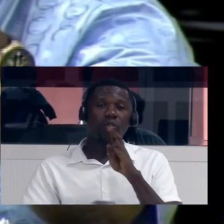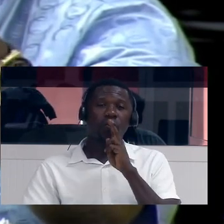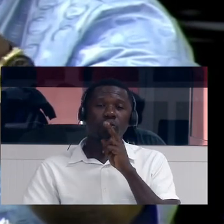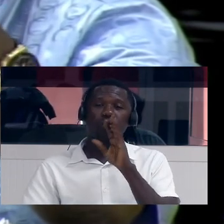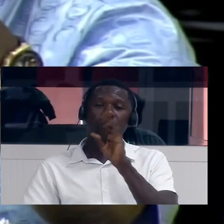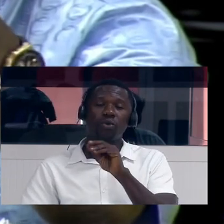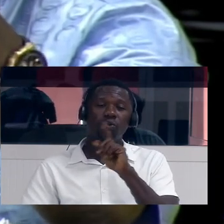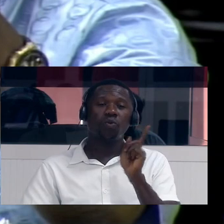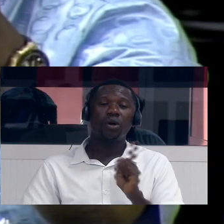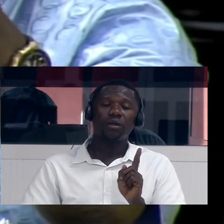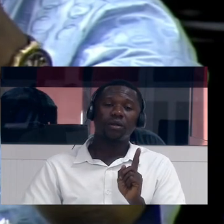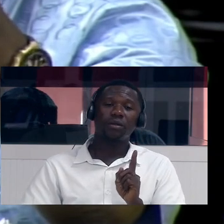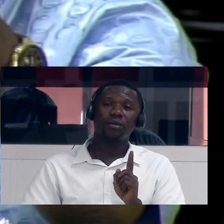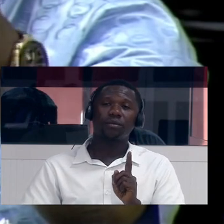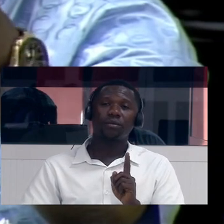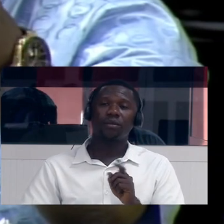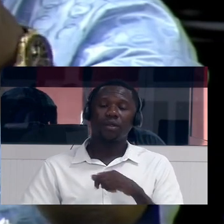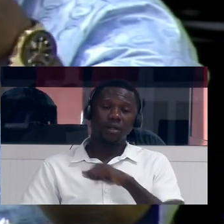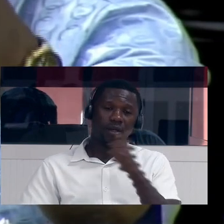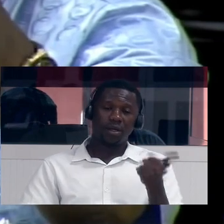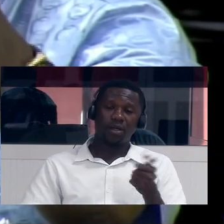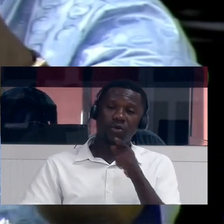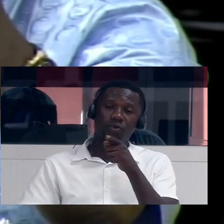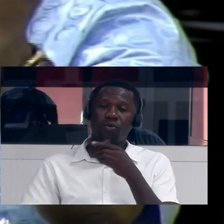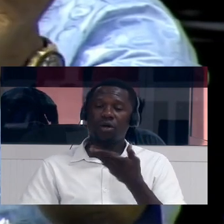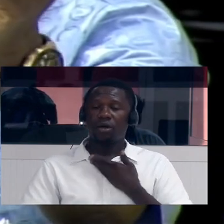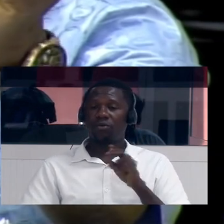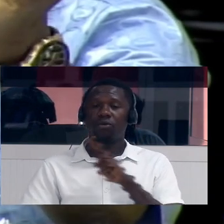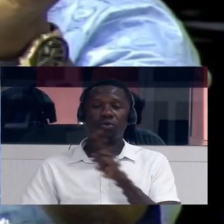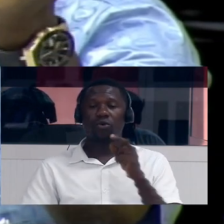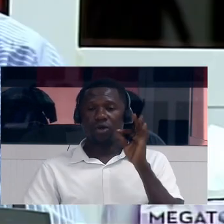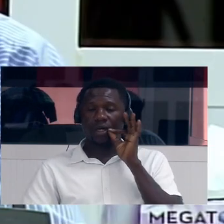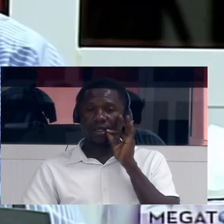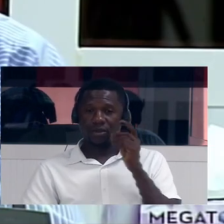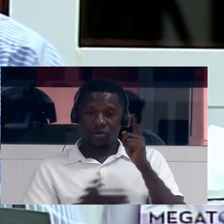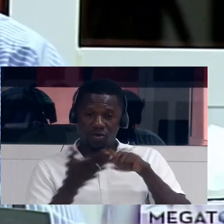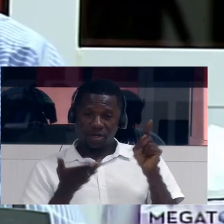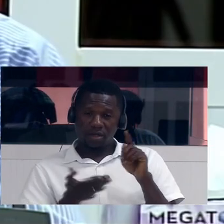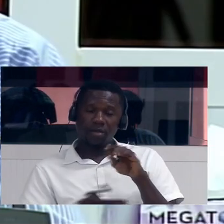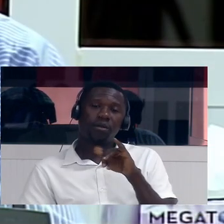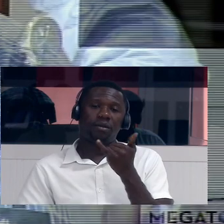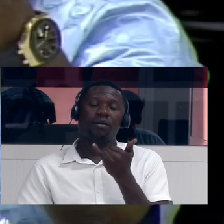did what, and you got no answers, correct?